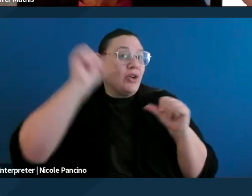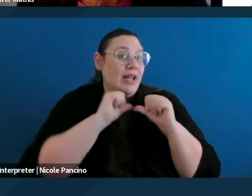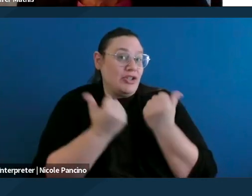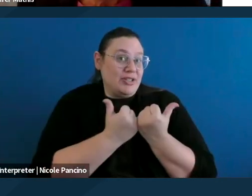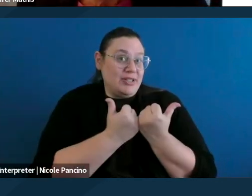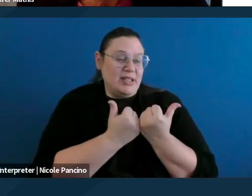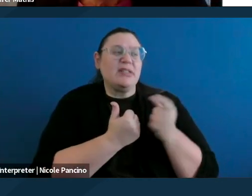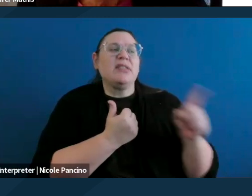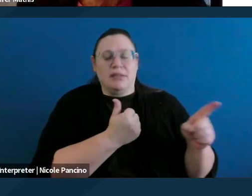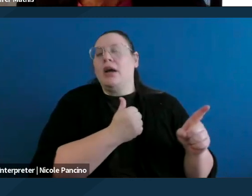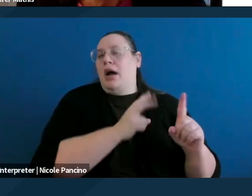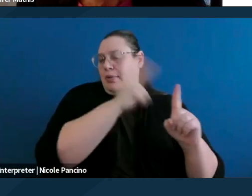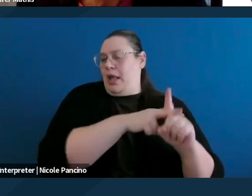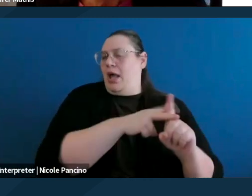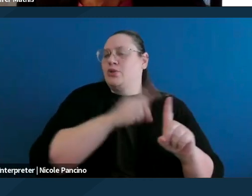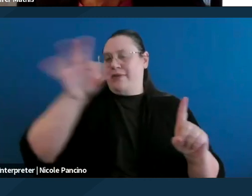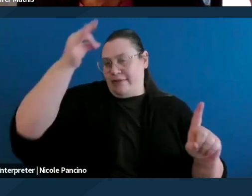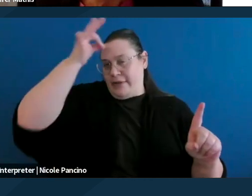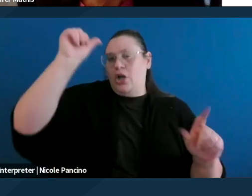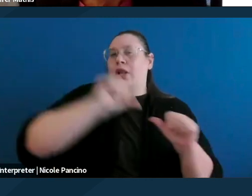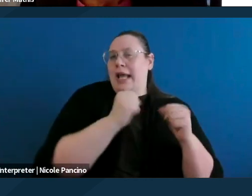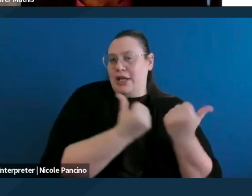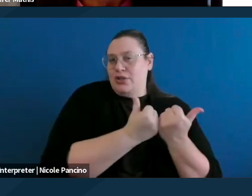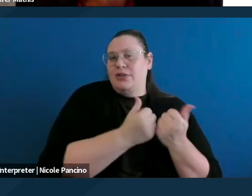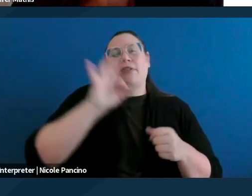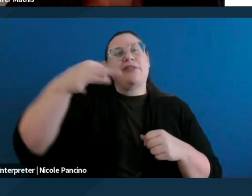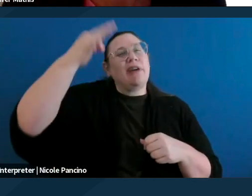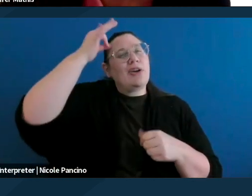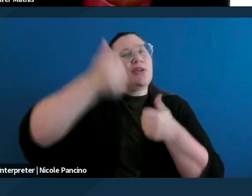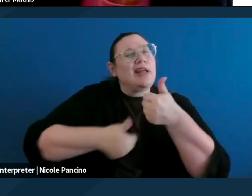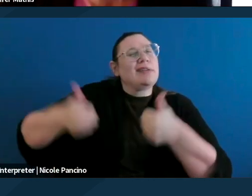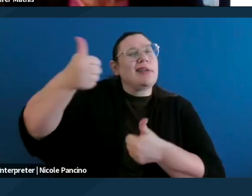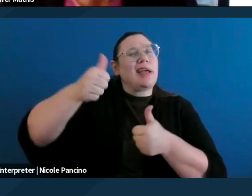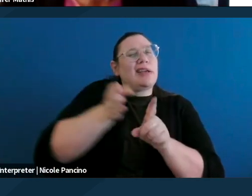501 applies to federal agencies, federal executive branch agencies.